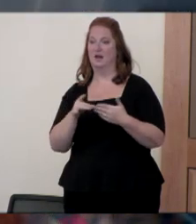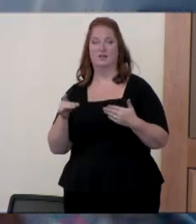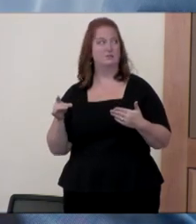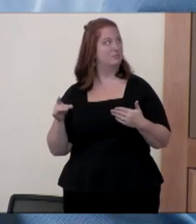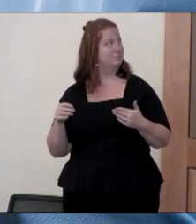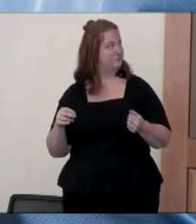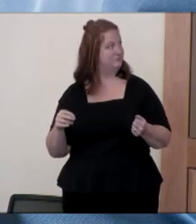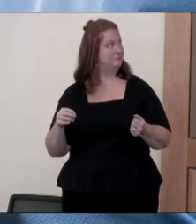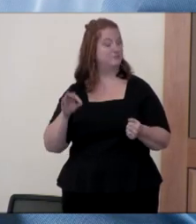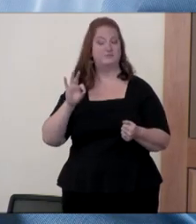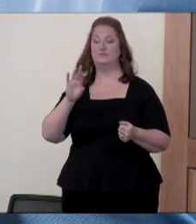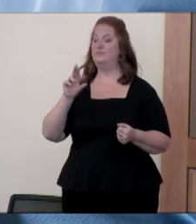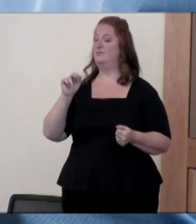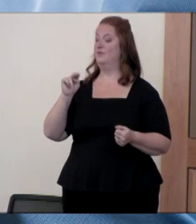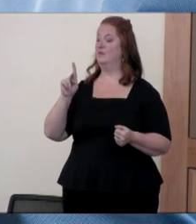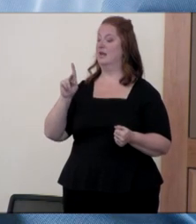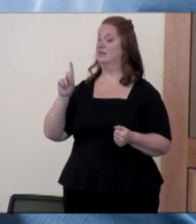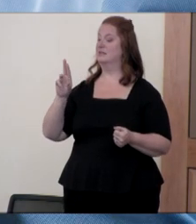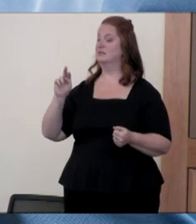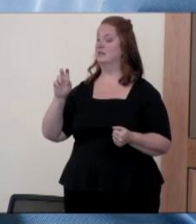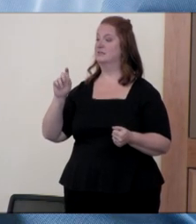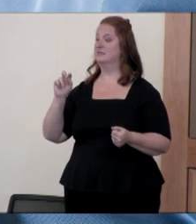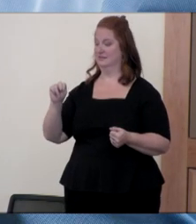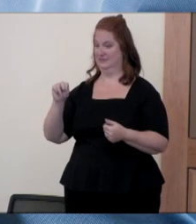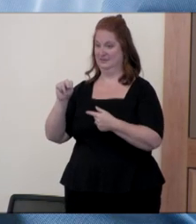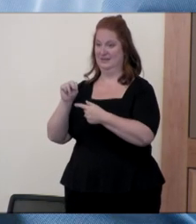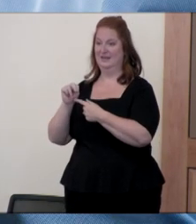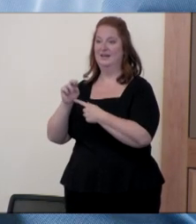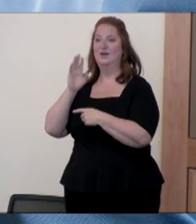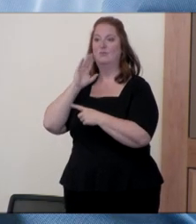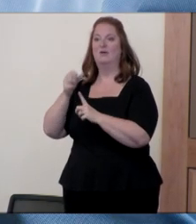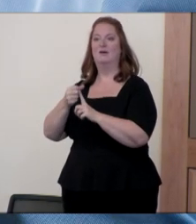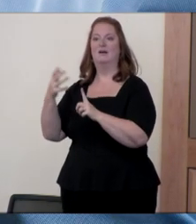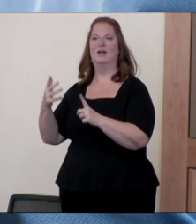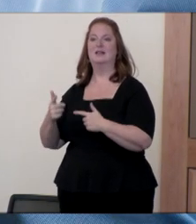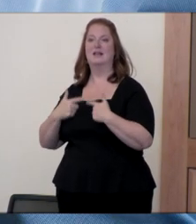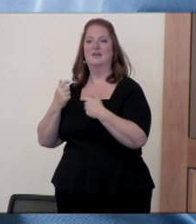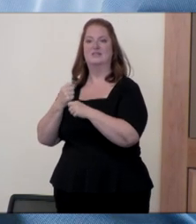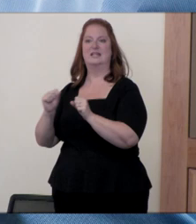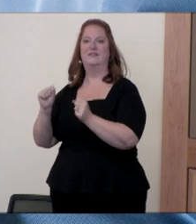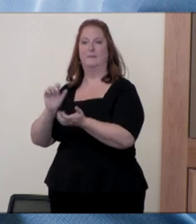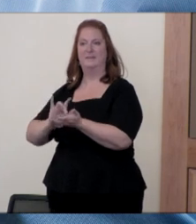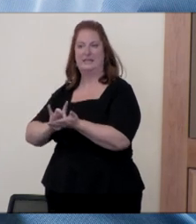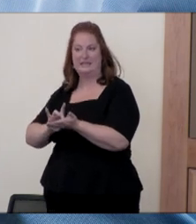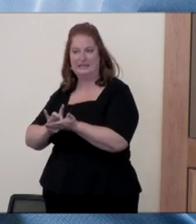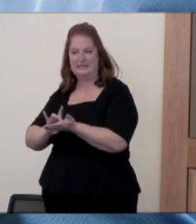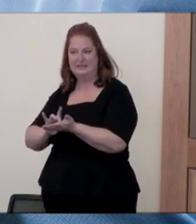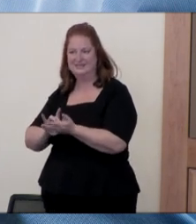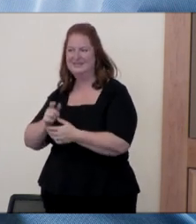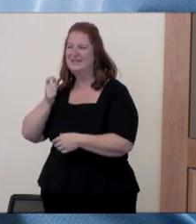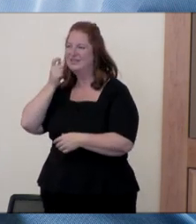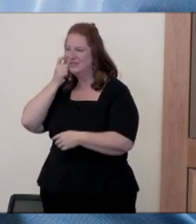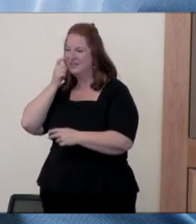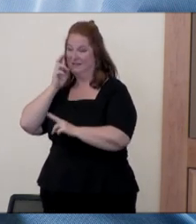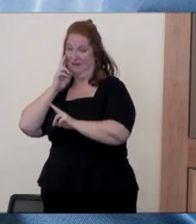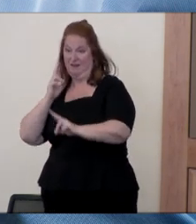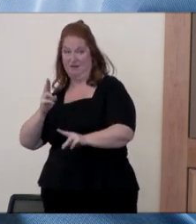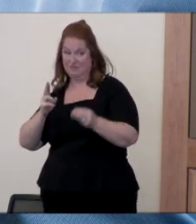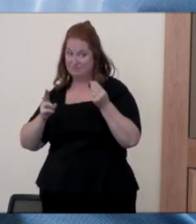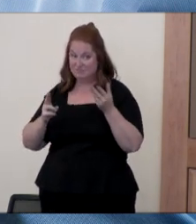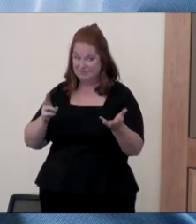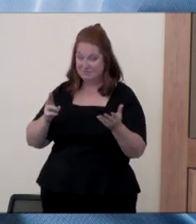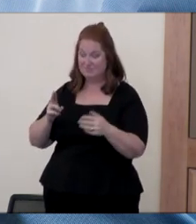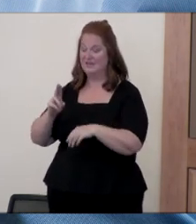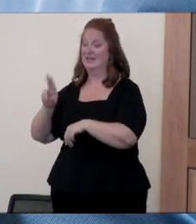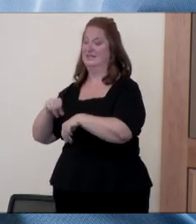Gupton, another of our colleagues, continues to expand access to life-saving medicines. He was just honored, by the way, by the